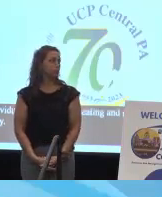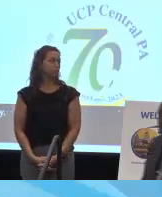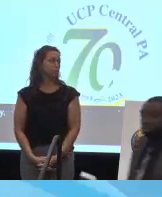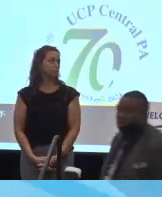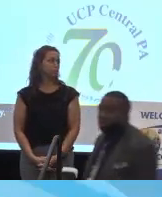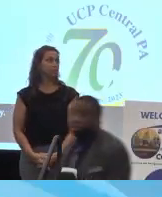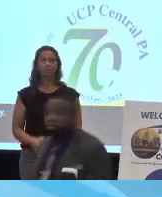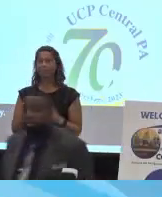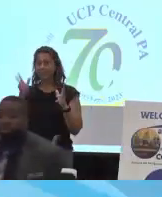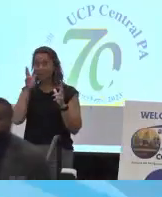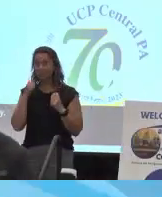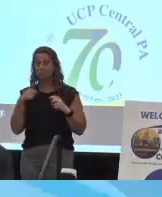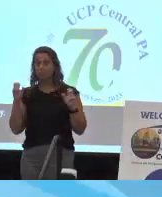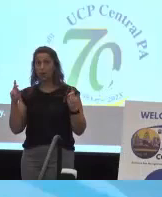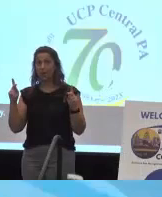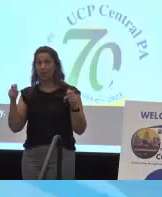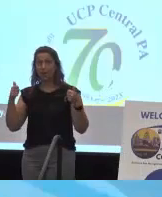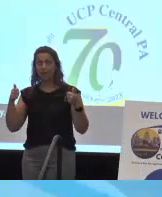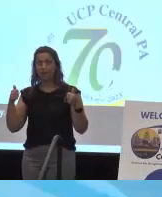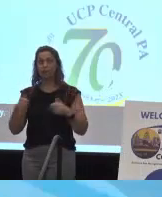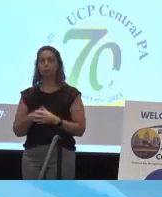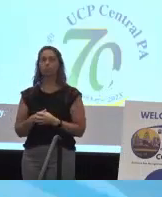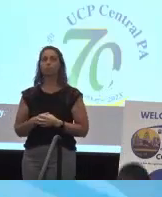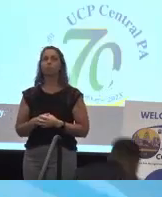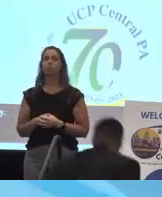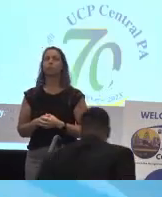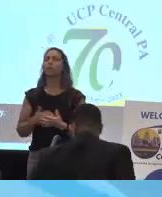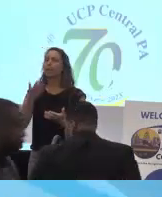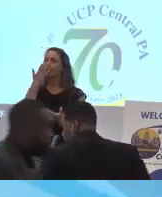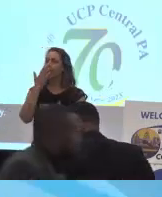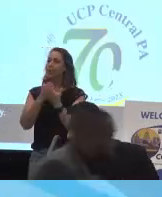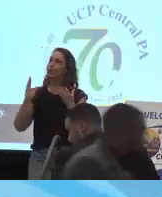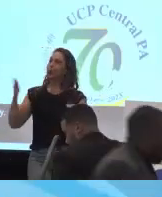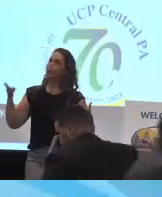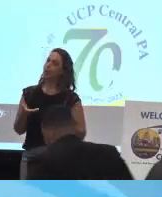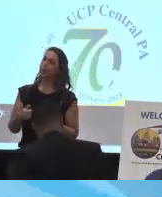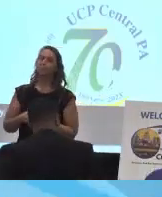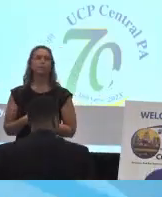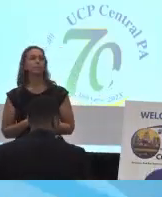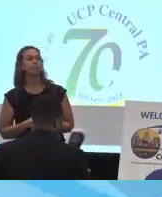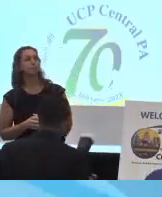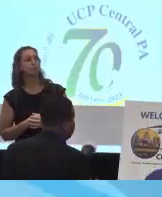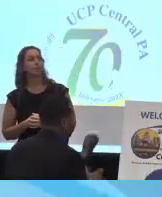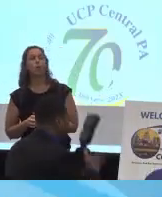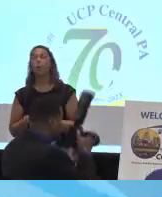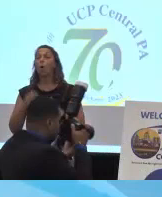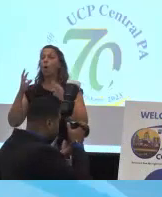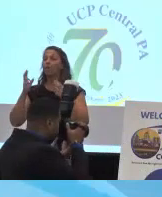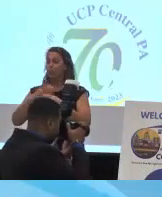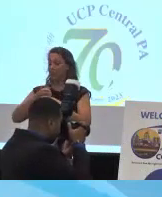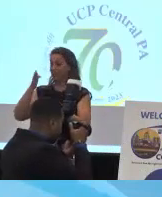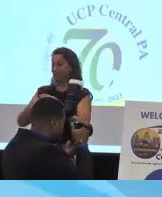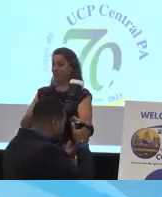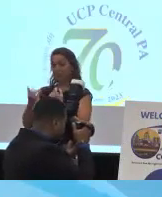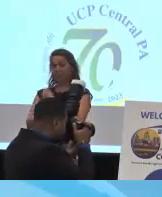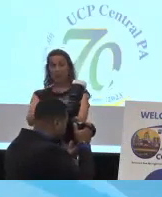Can everybody hear me? Thank you. Well, welcome. I will hopefully round this out for everybody.